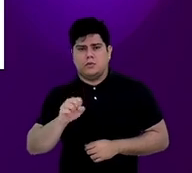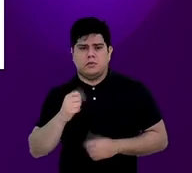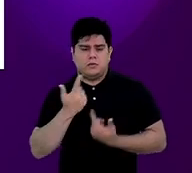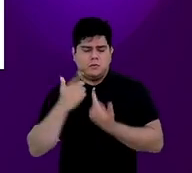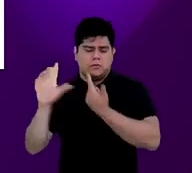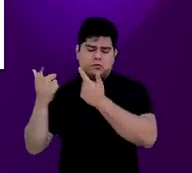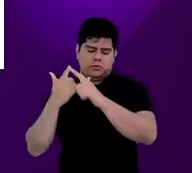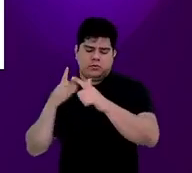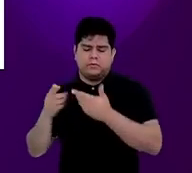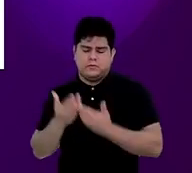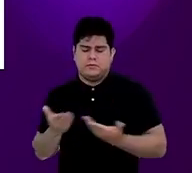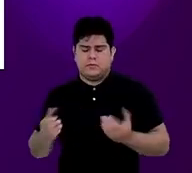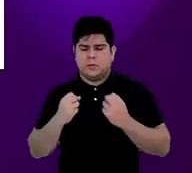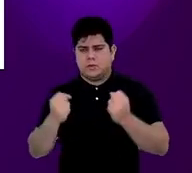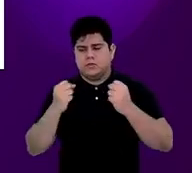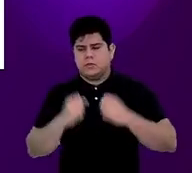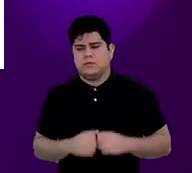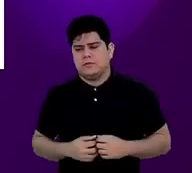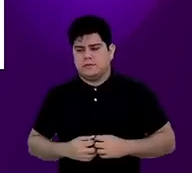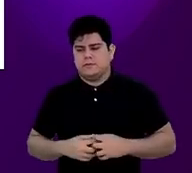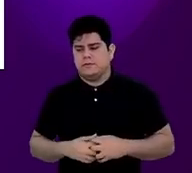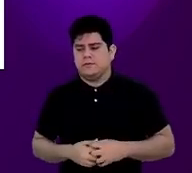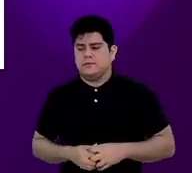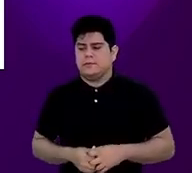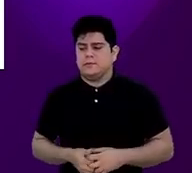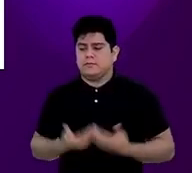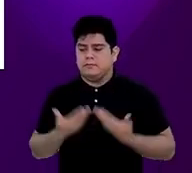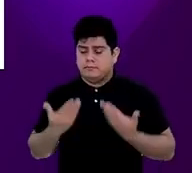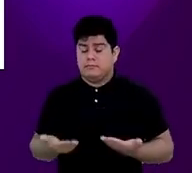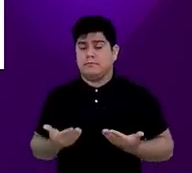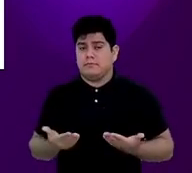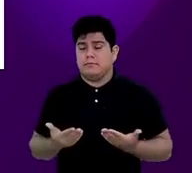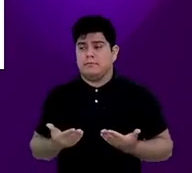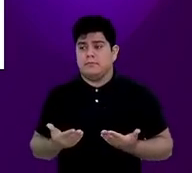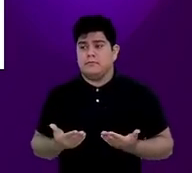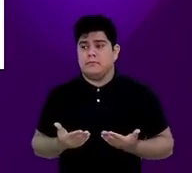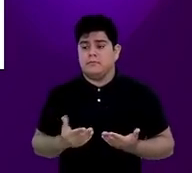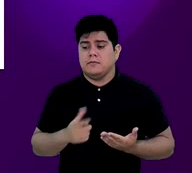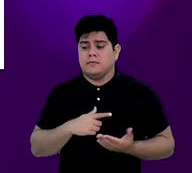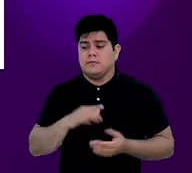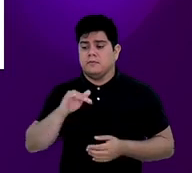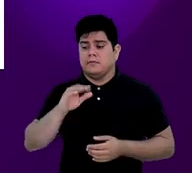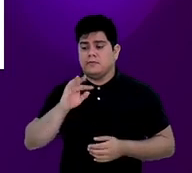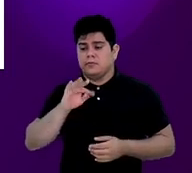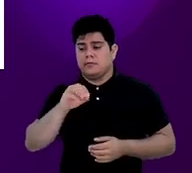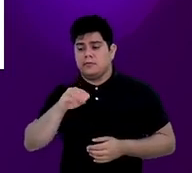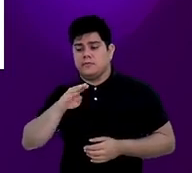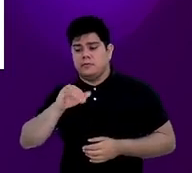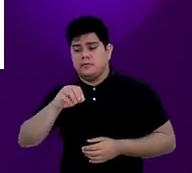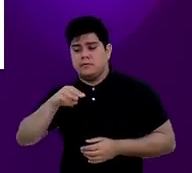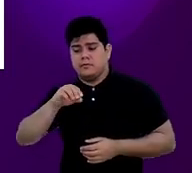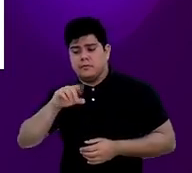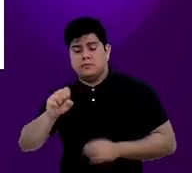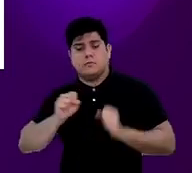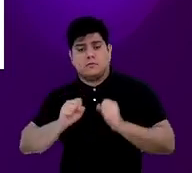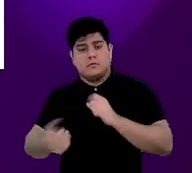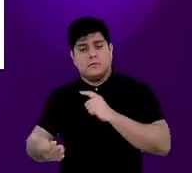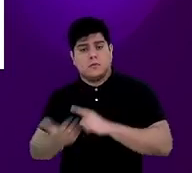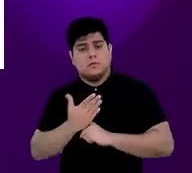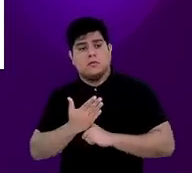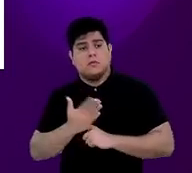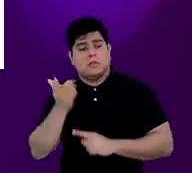one of the big issues that we can solve with photobiomodulation. The mechanisms